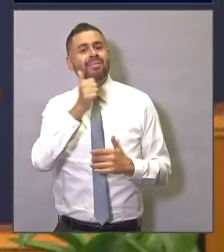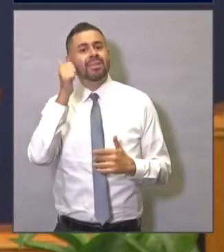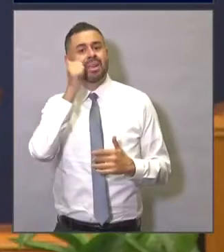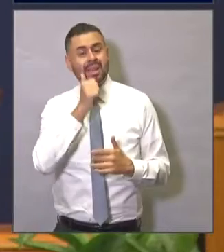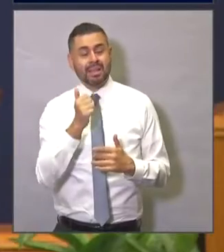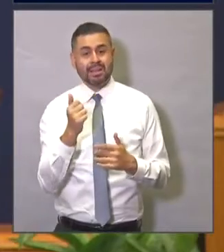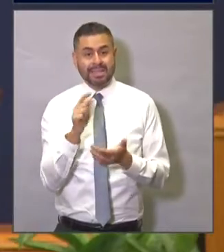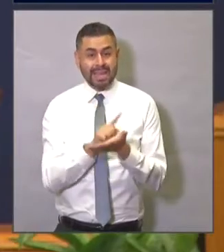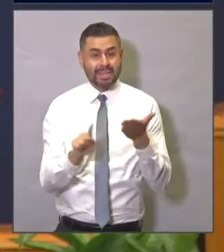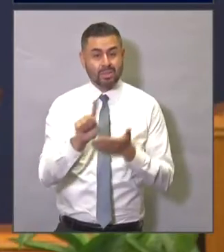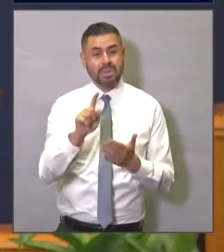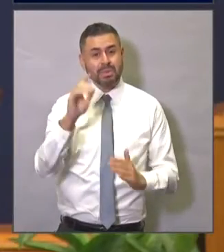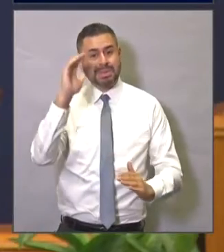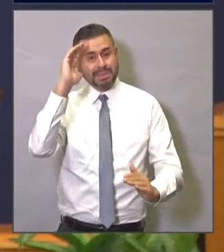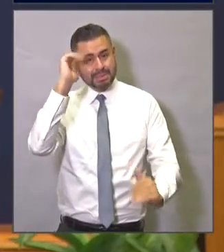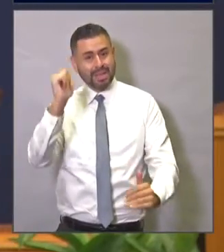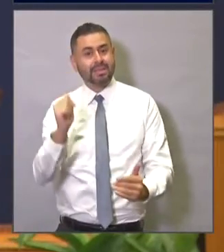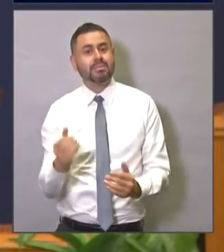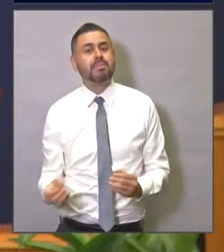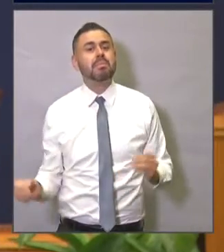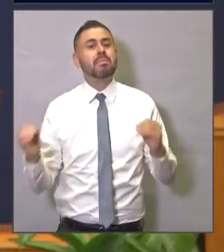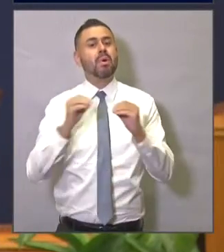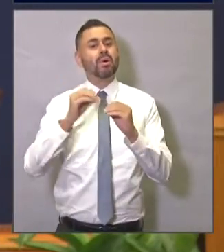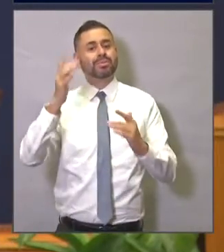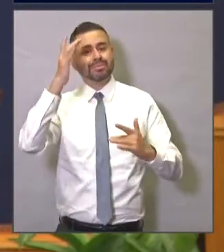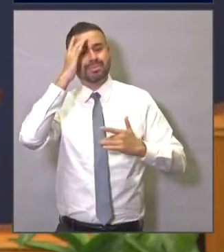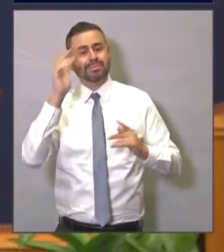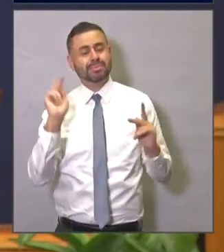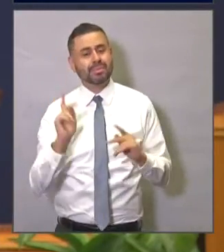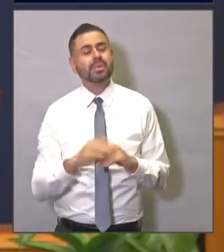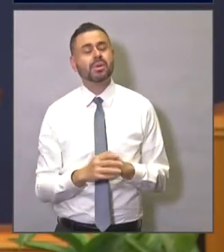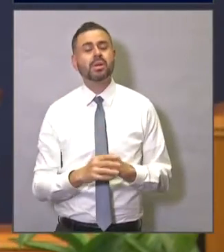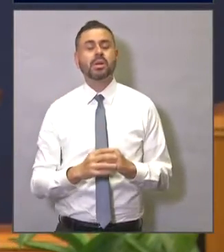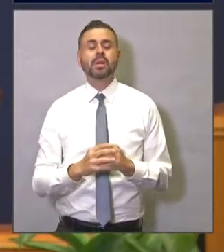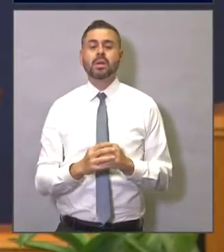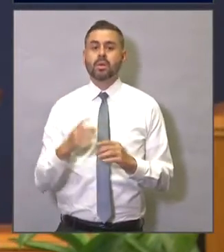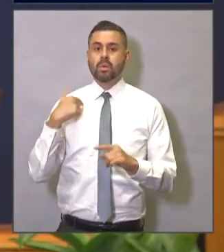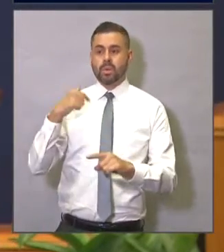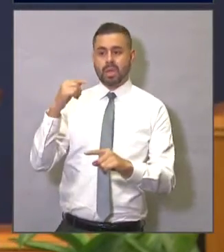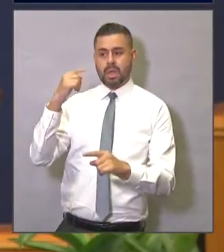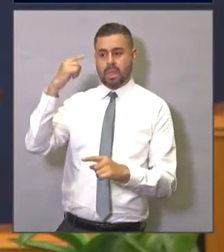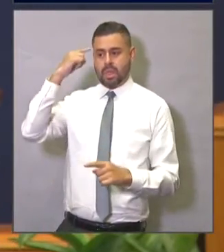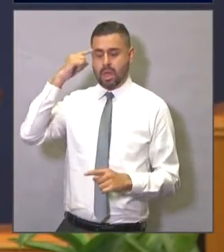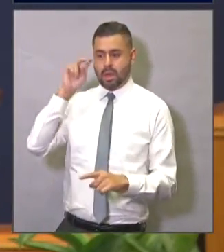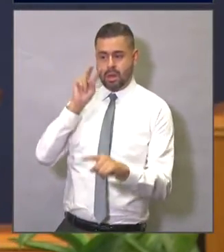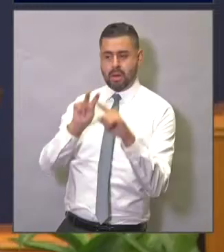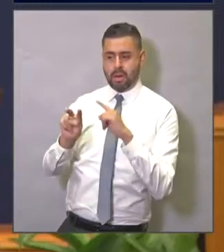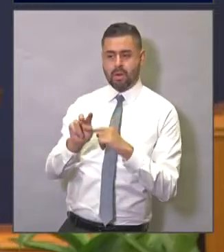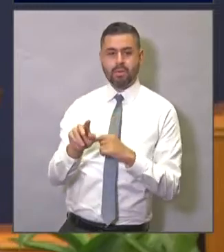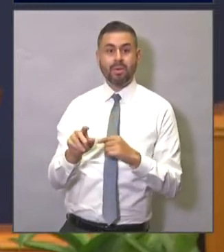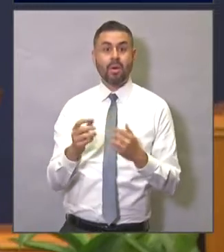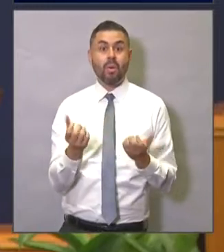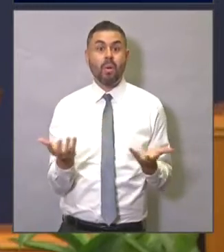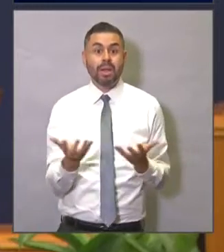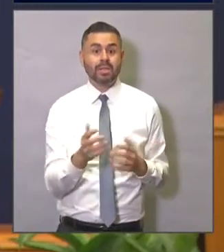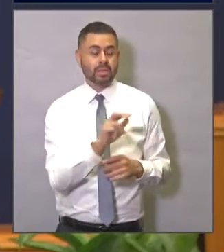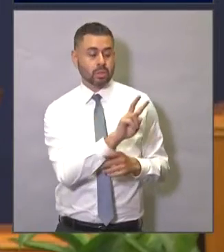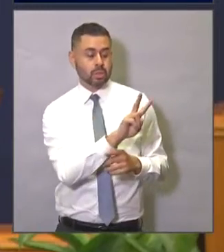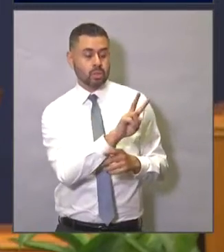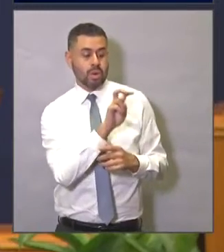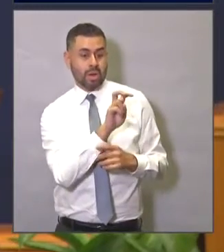1 week from now. Last week, I estimated the projection that we thought about 1 in every